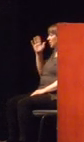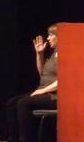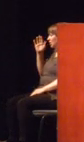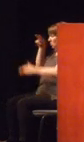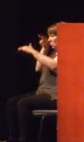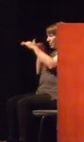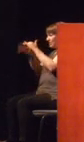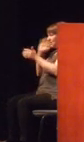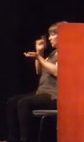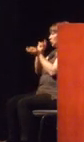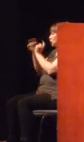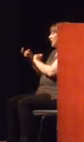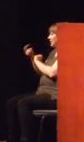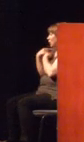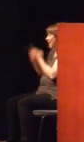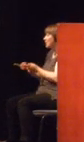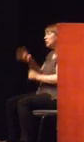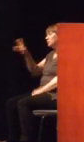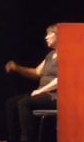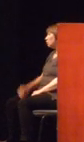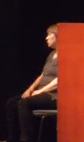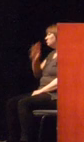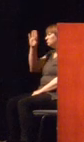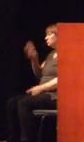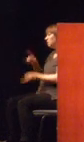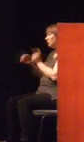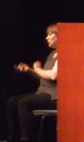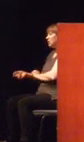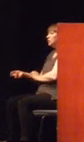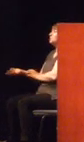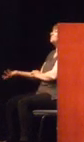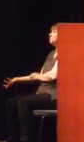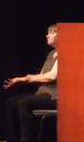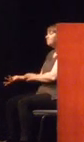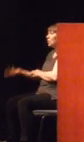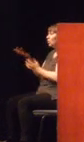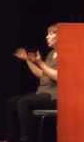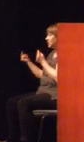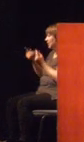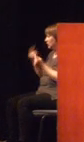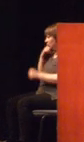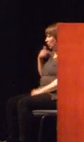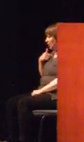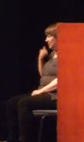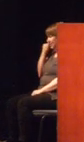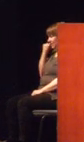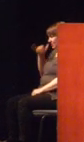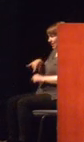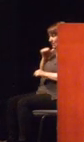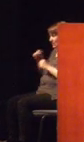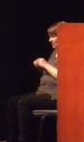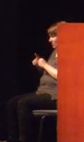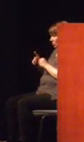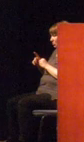So that's the big change since January. And what that unfortunately does to us, if that portion doesn't increase and